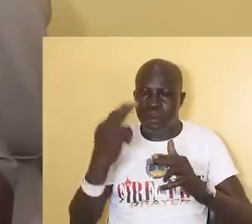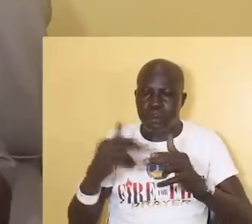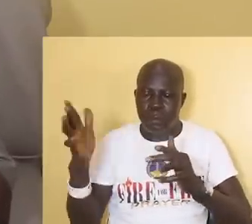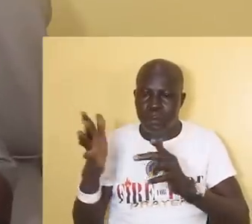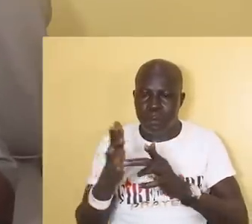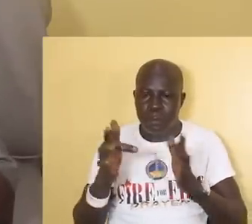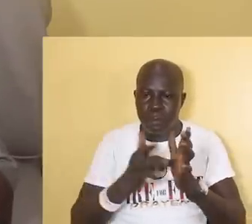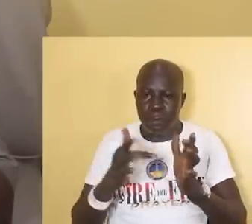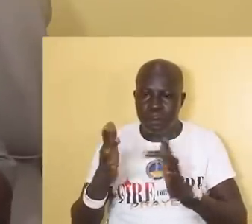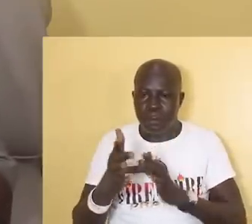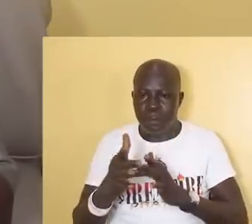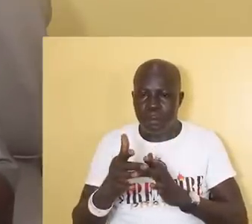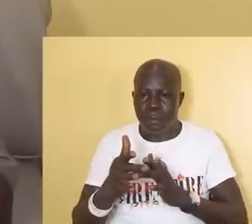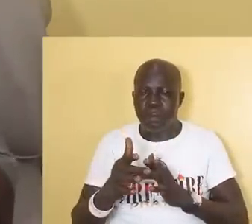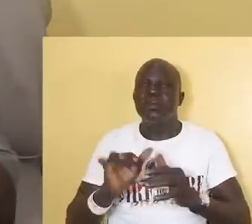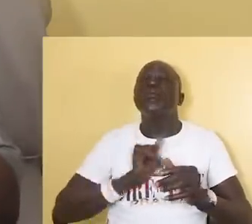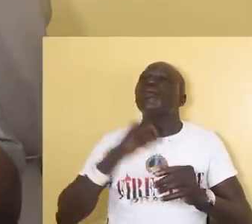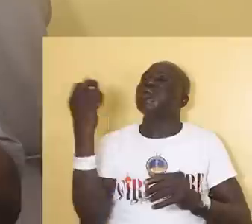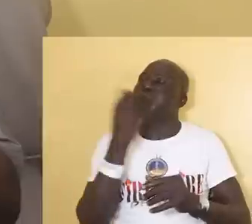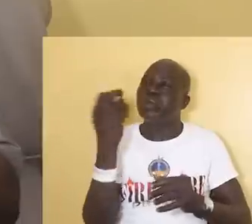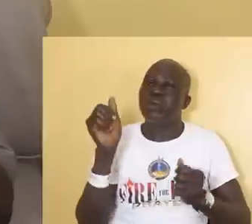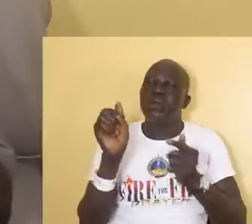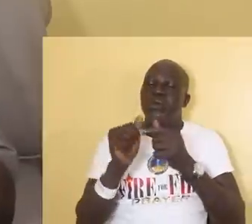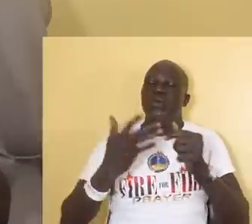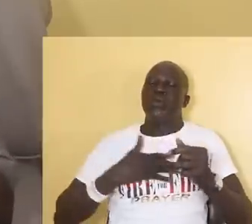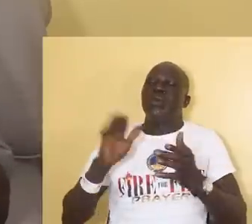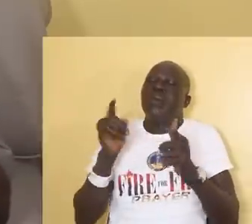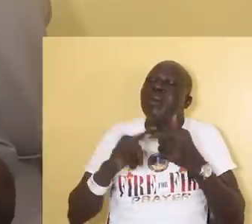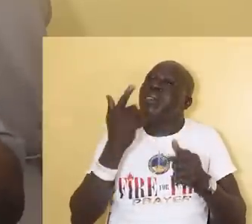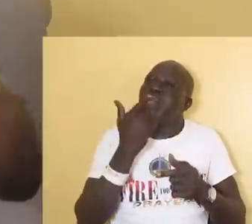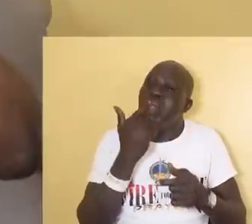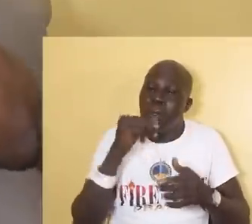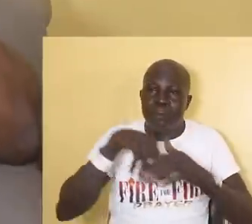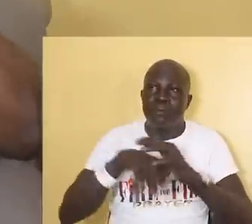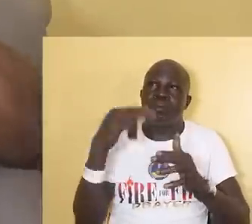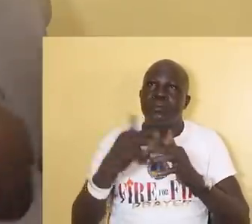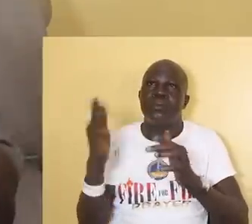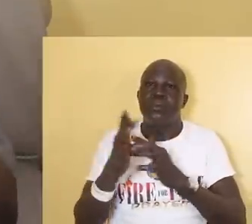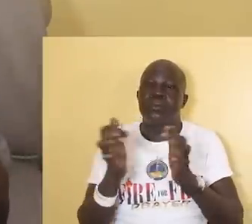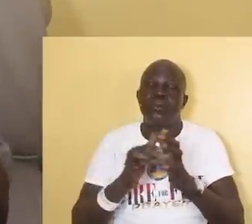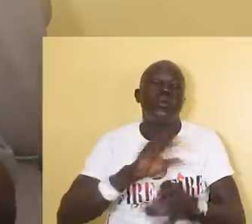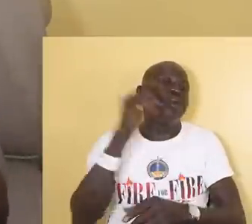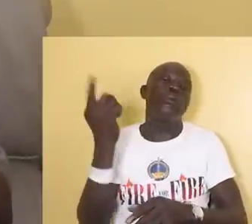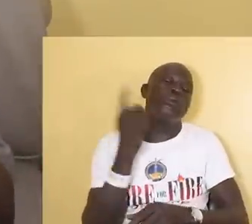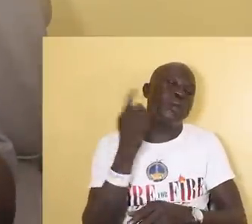Jesus. The tongue. I speak with my tongue. In the name of Jesus. That made the dead to